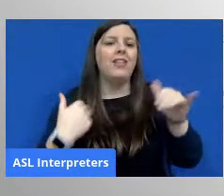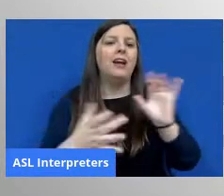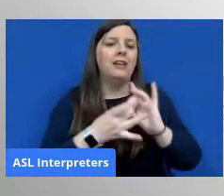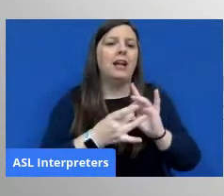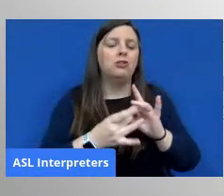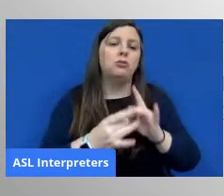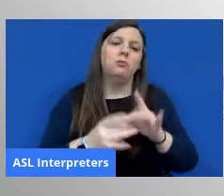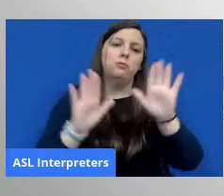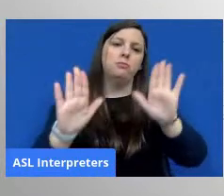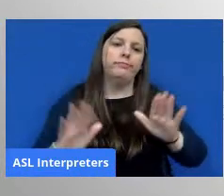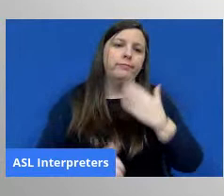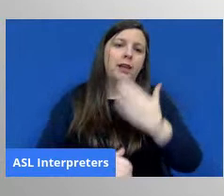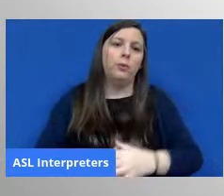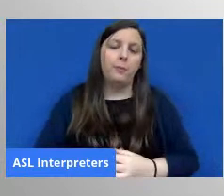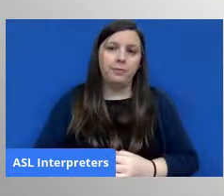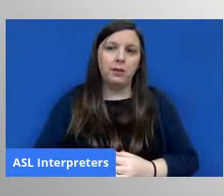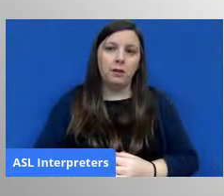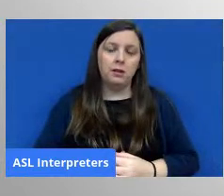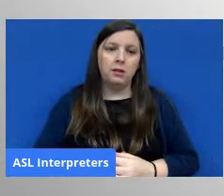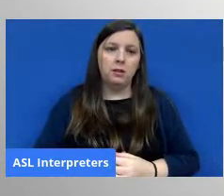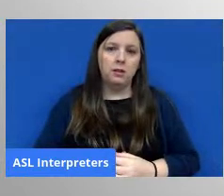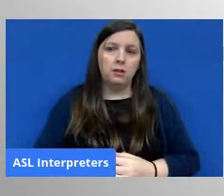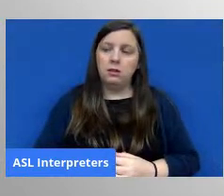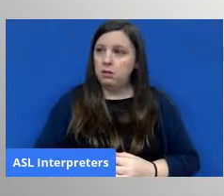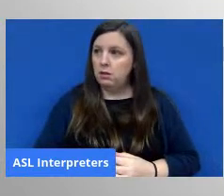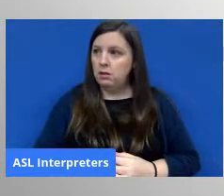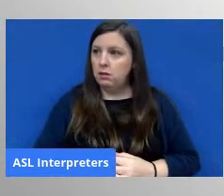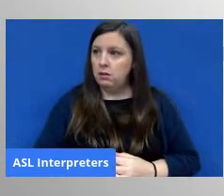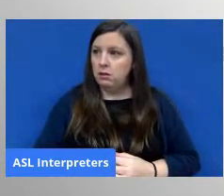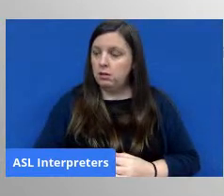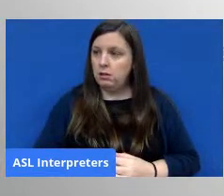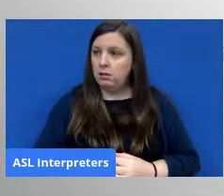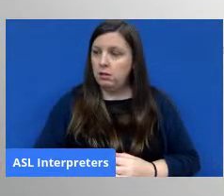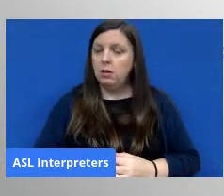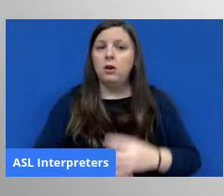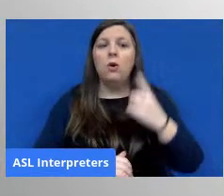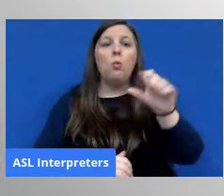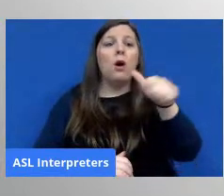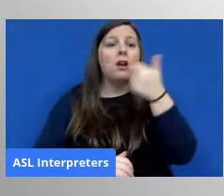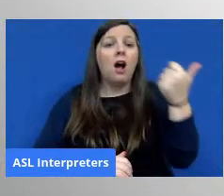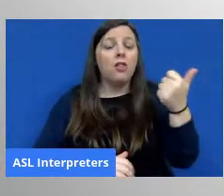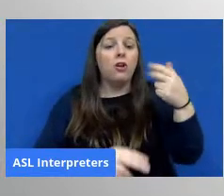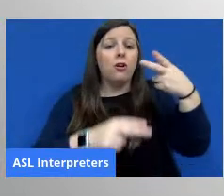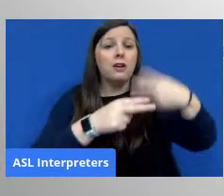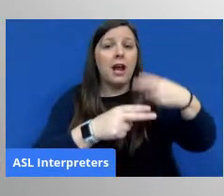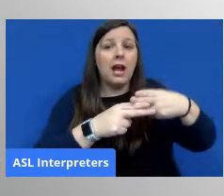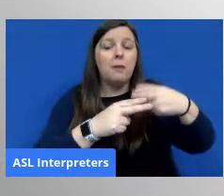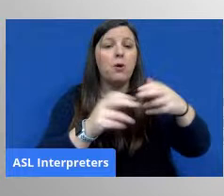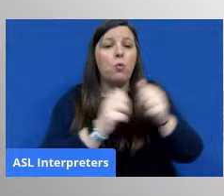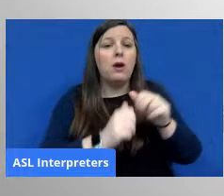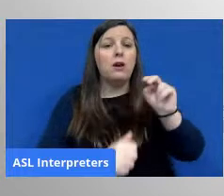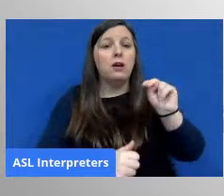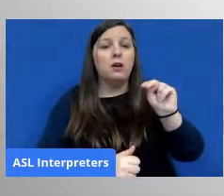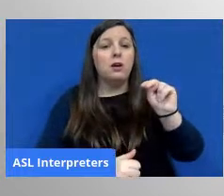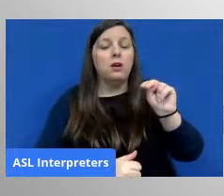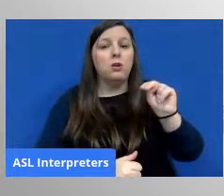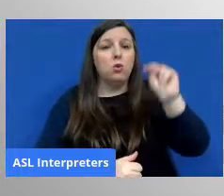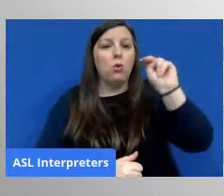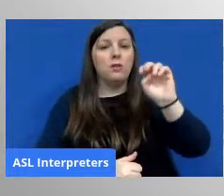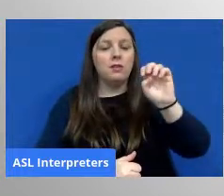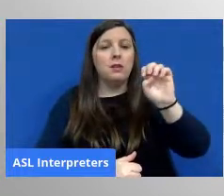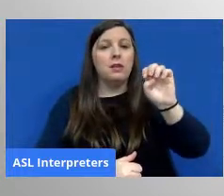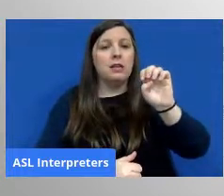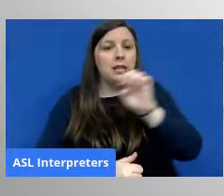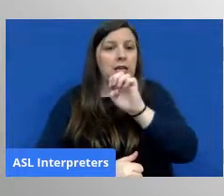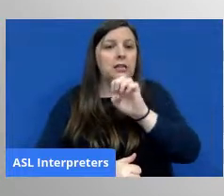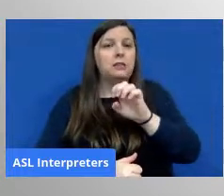you. Great. And one other is Shane Blackwell with the Northeast Business, Georgia Business, because I'm a nonprofit, but I work through